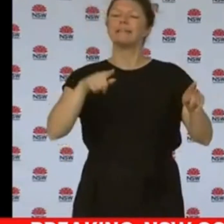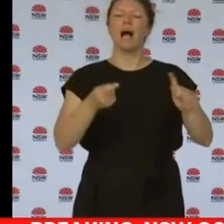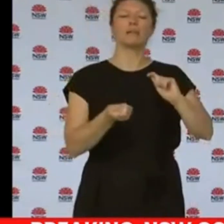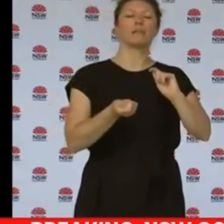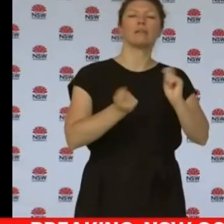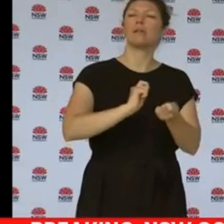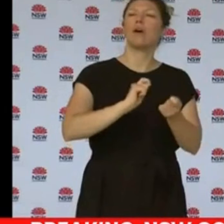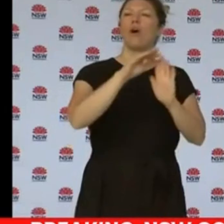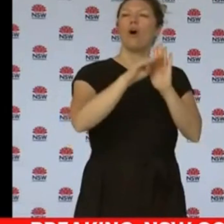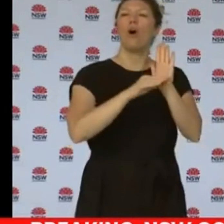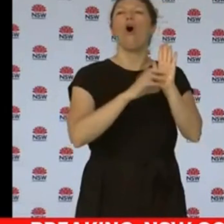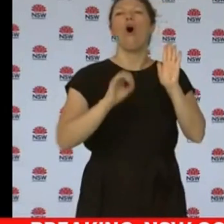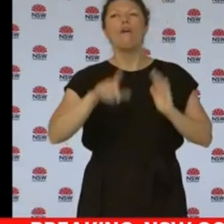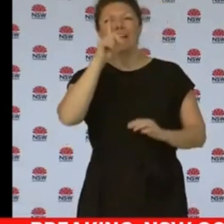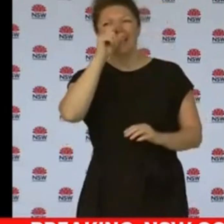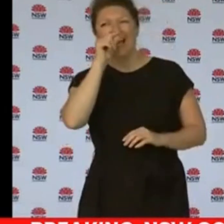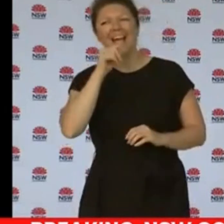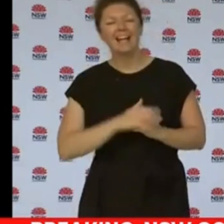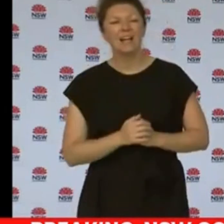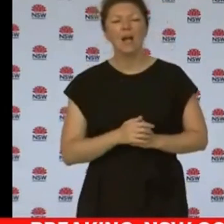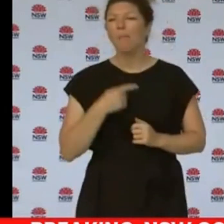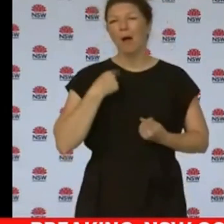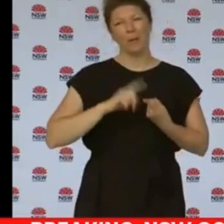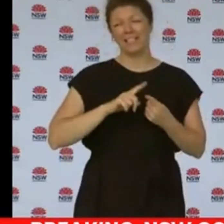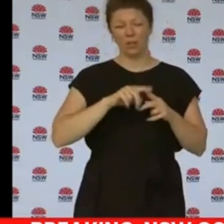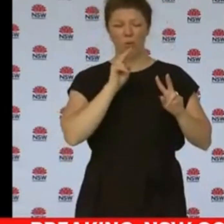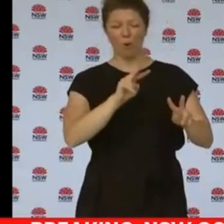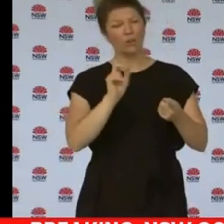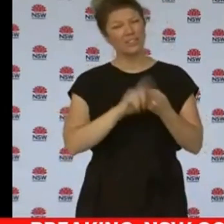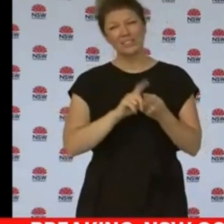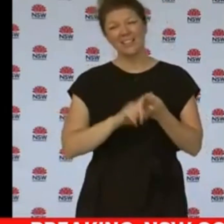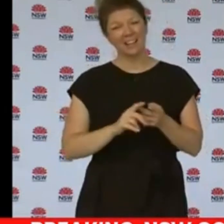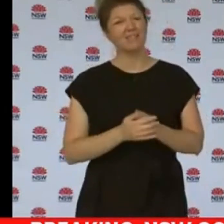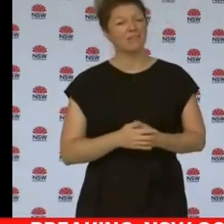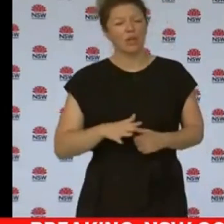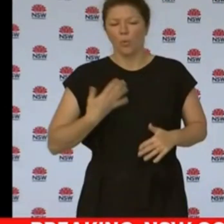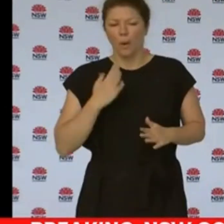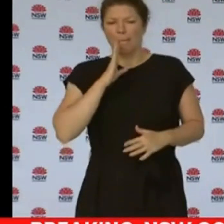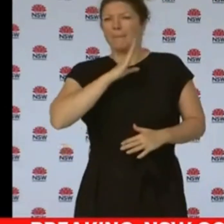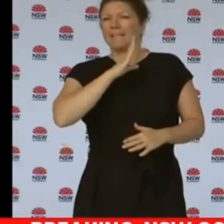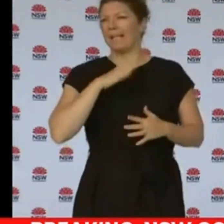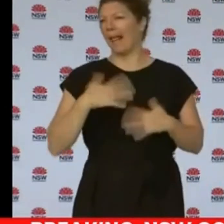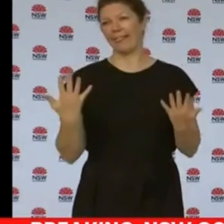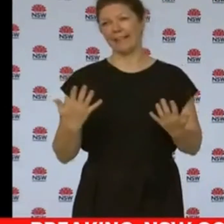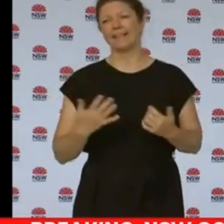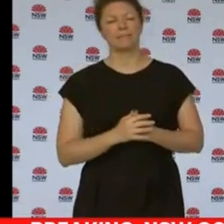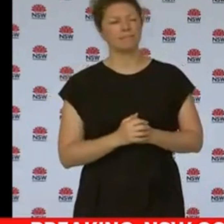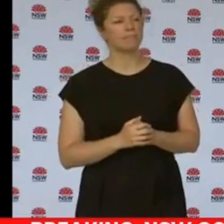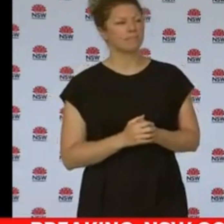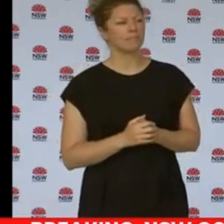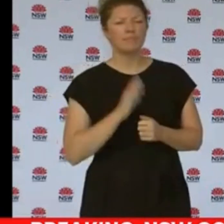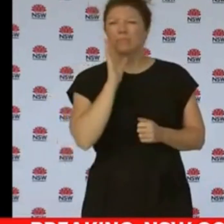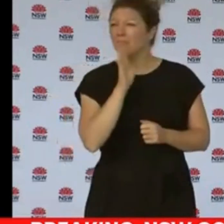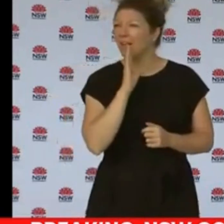then you can look to easing restrictions. We're still in the mopping up phase, and the health experts need to feel confident that we haven't missed any lines of